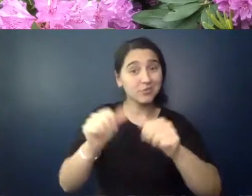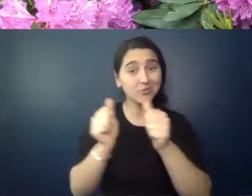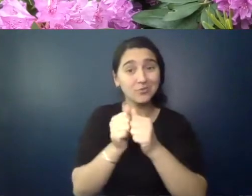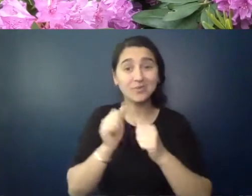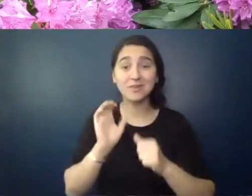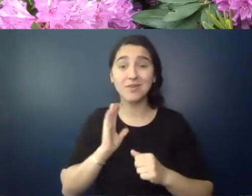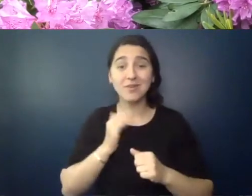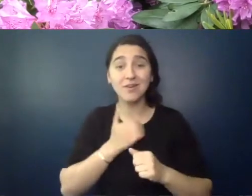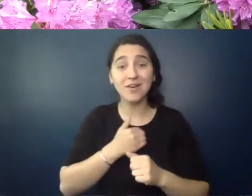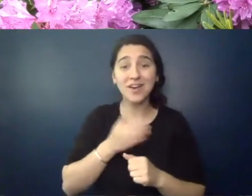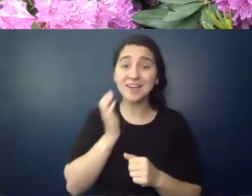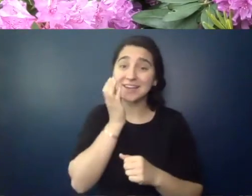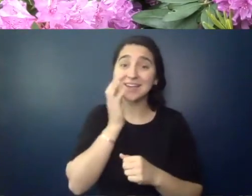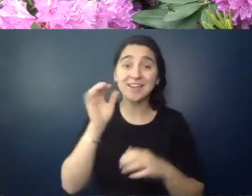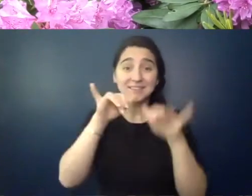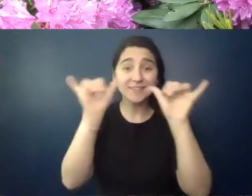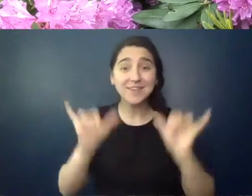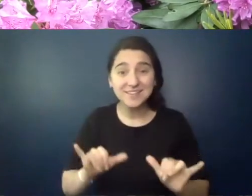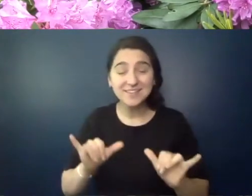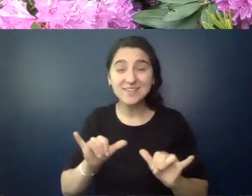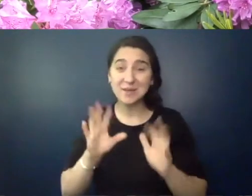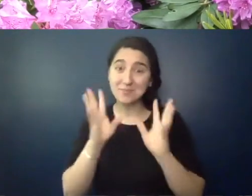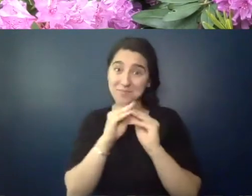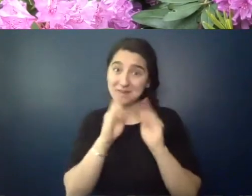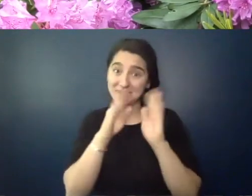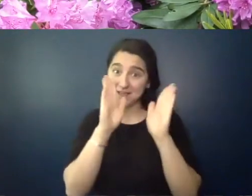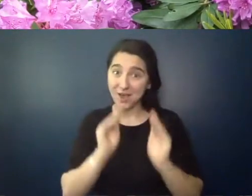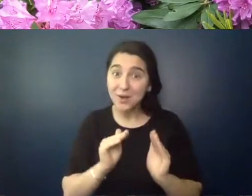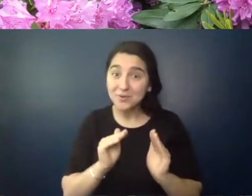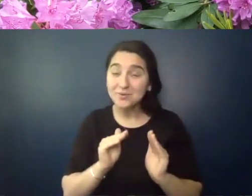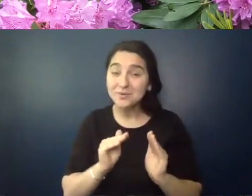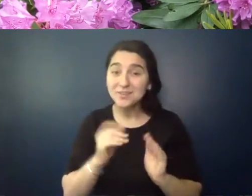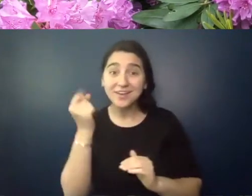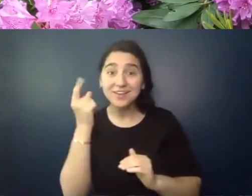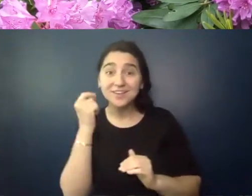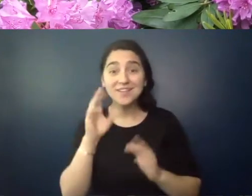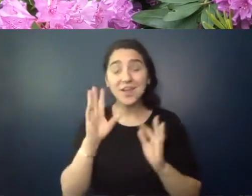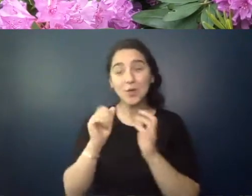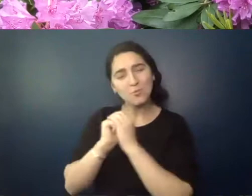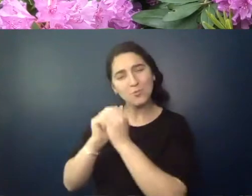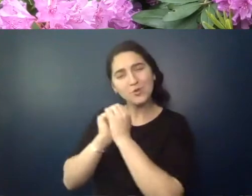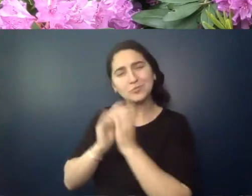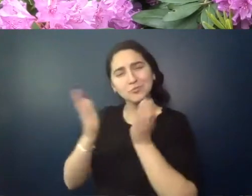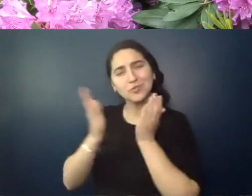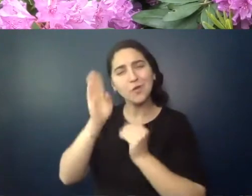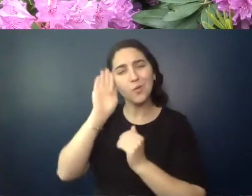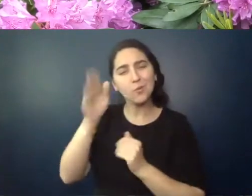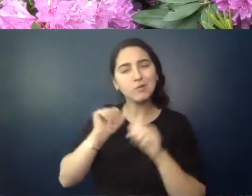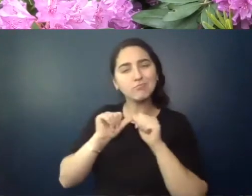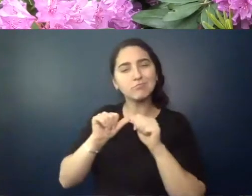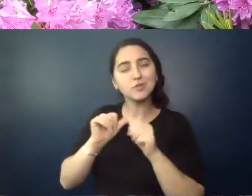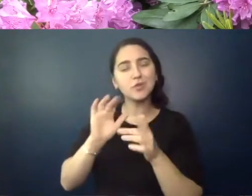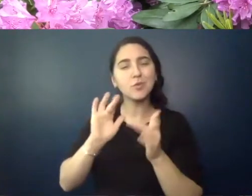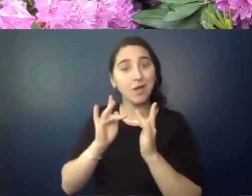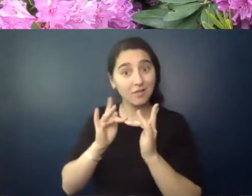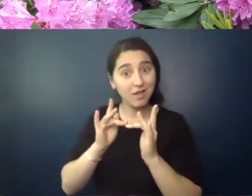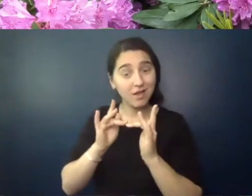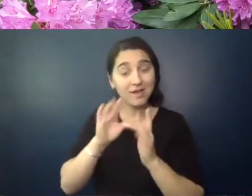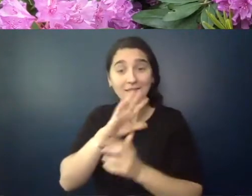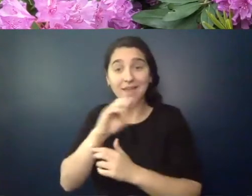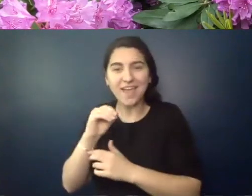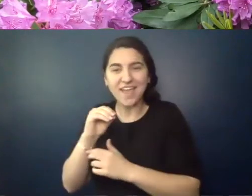continues on the heating system at the meeting house, our worship services will continue online and